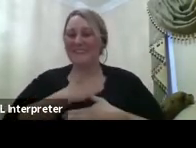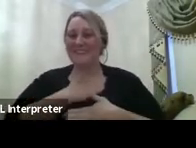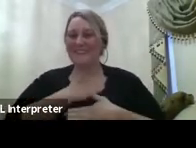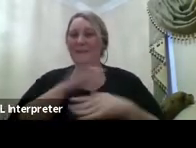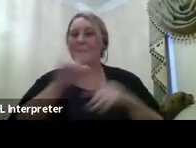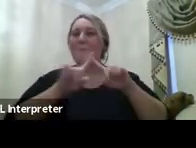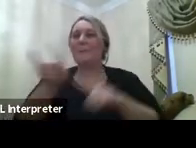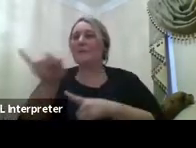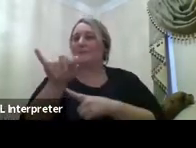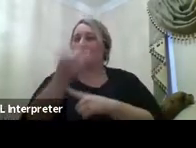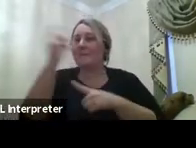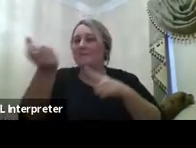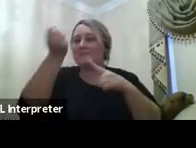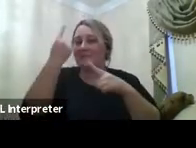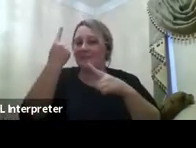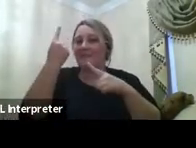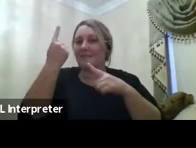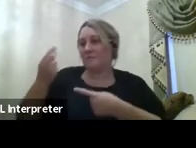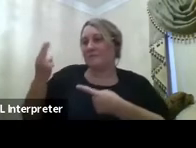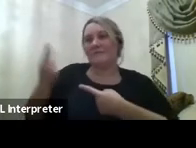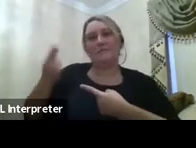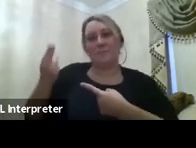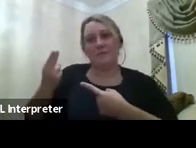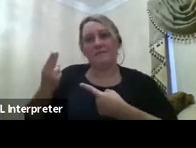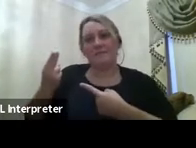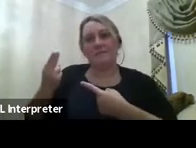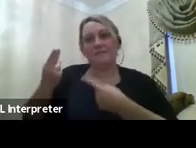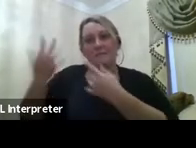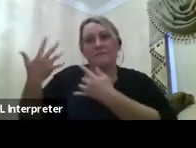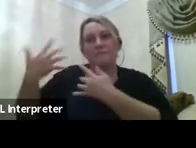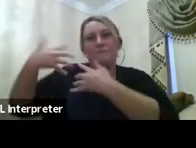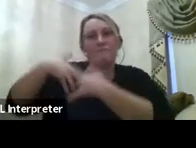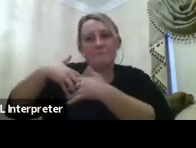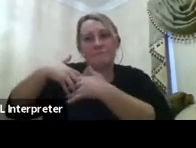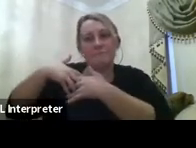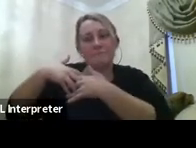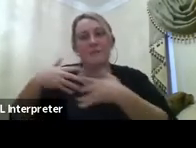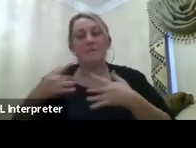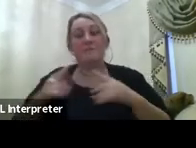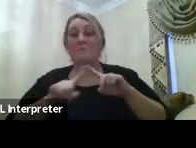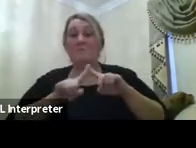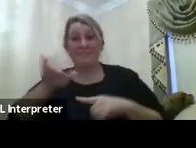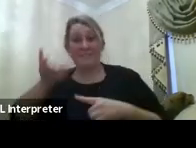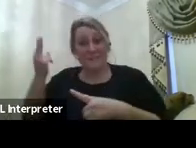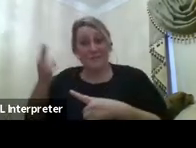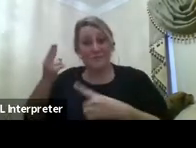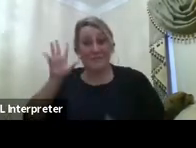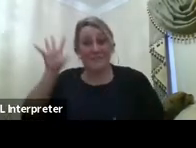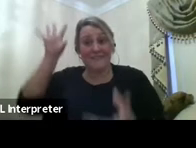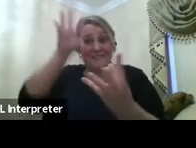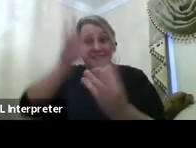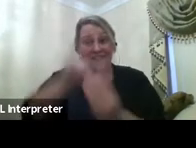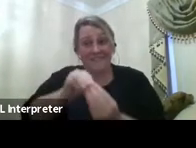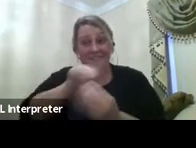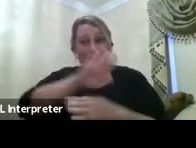narrative that I maybe wouldn't necessarily feel like included me or that I fit into, but that there were multiple other